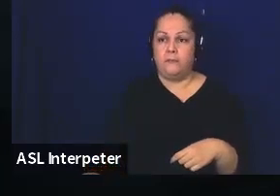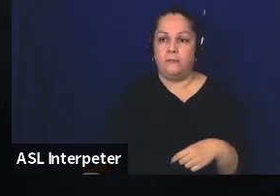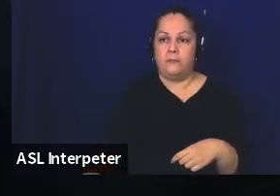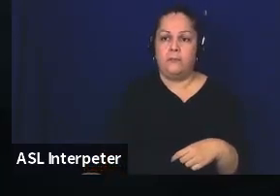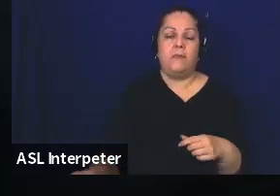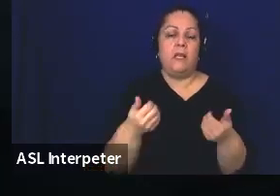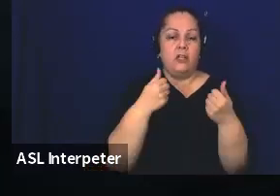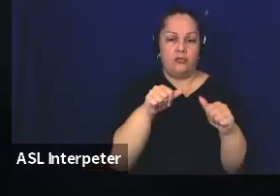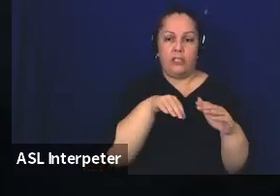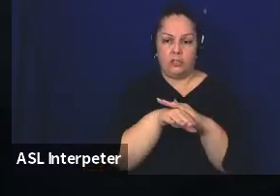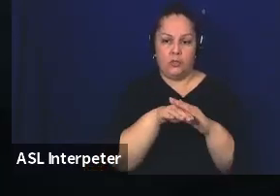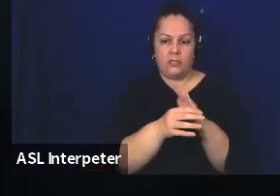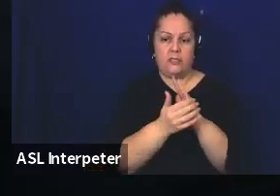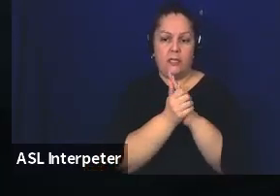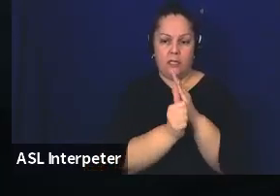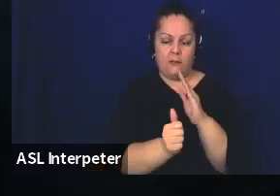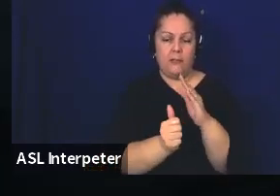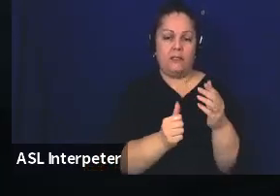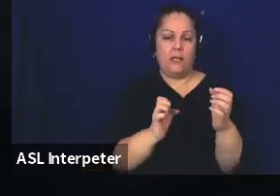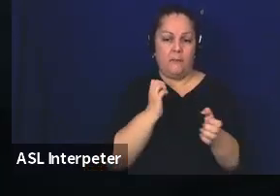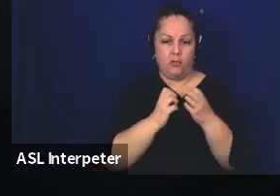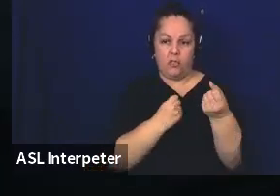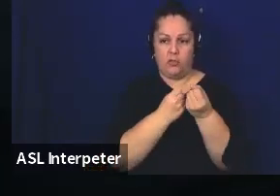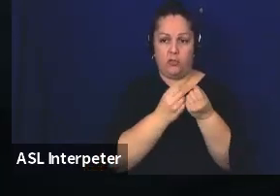access culturally competent, emotionally supportive services.